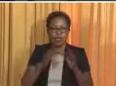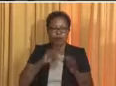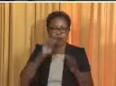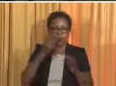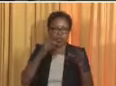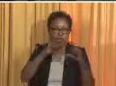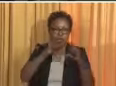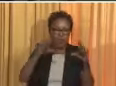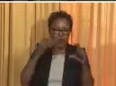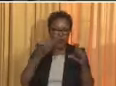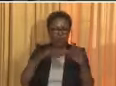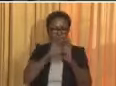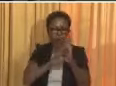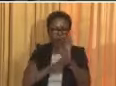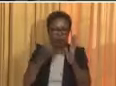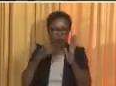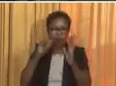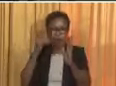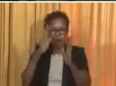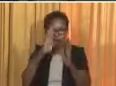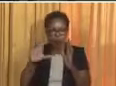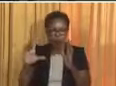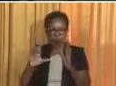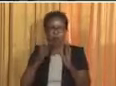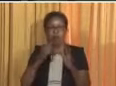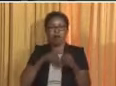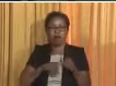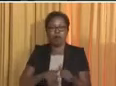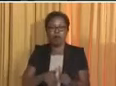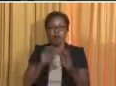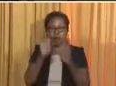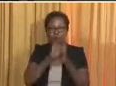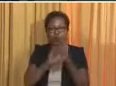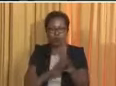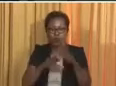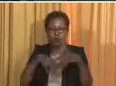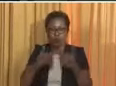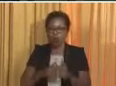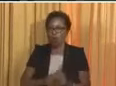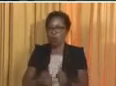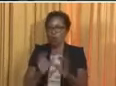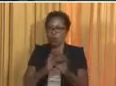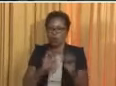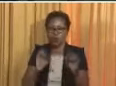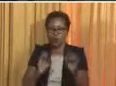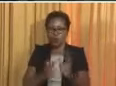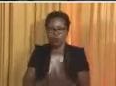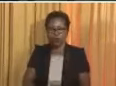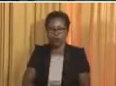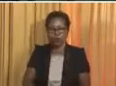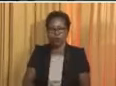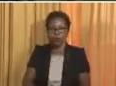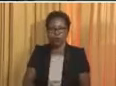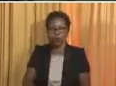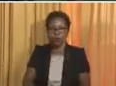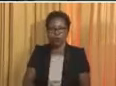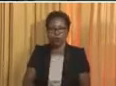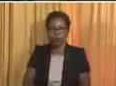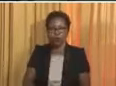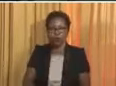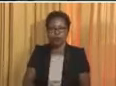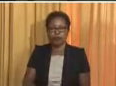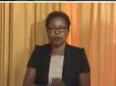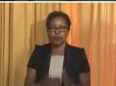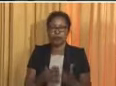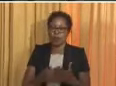is unconstitutional. Before ascertaining the